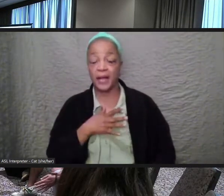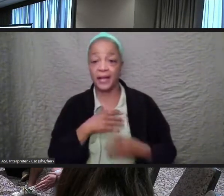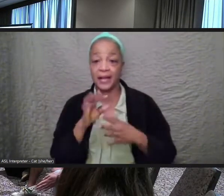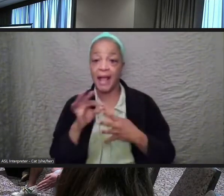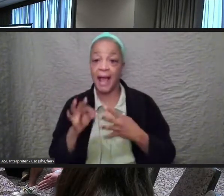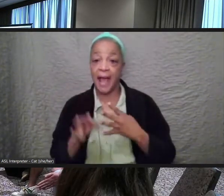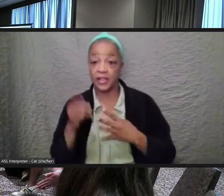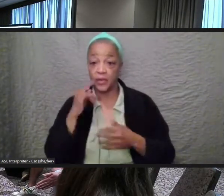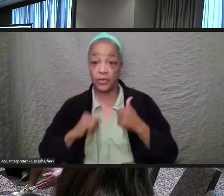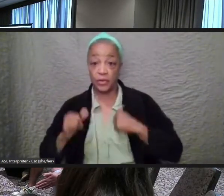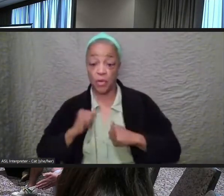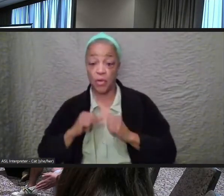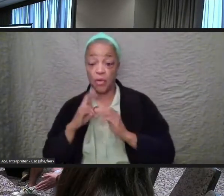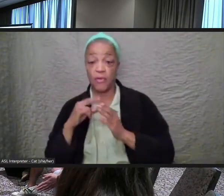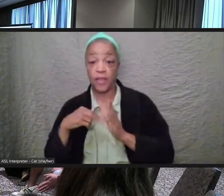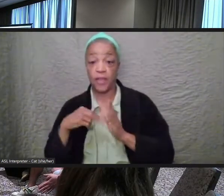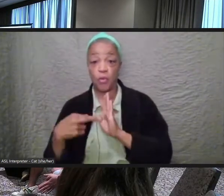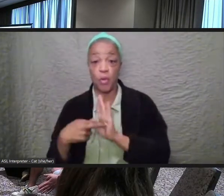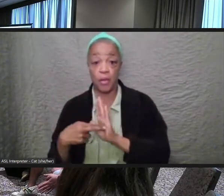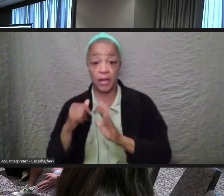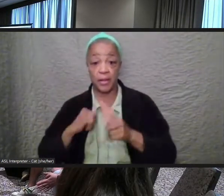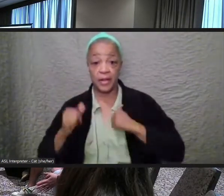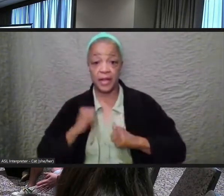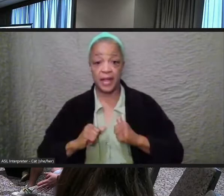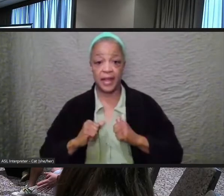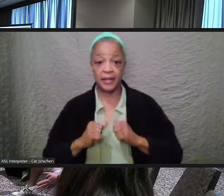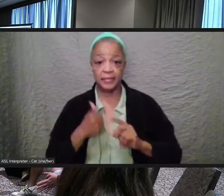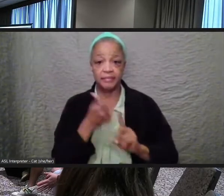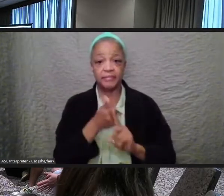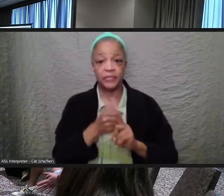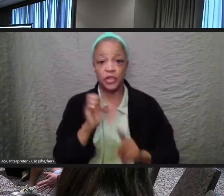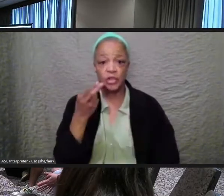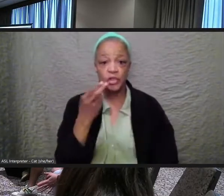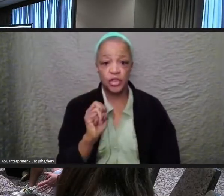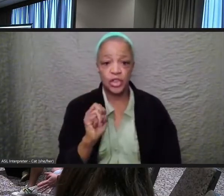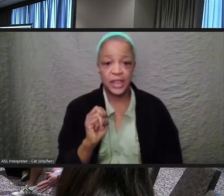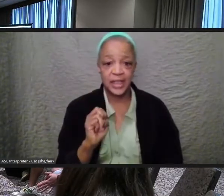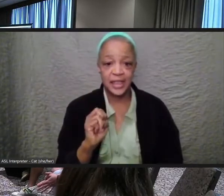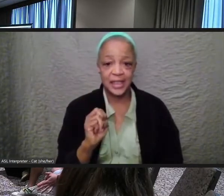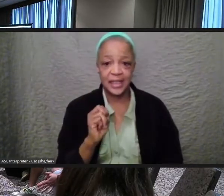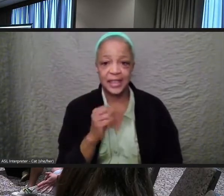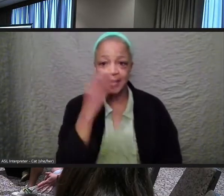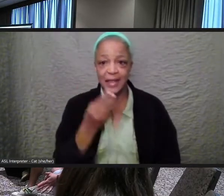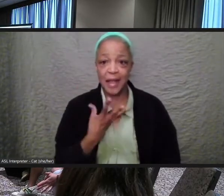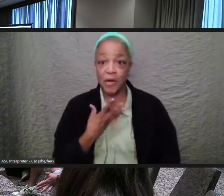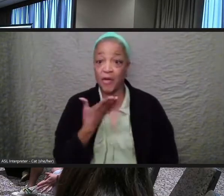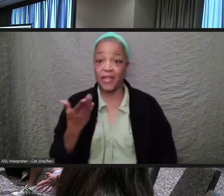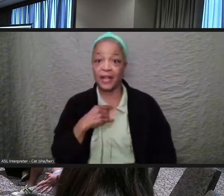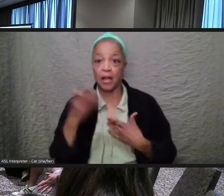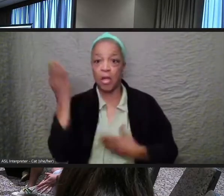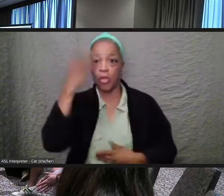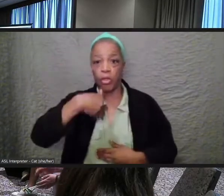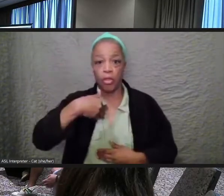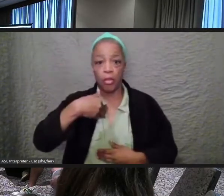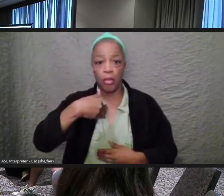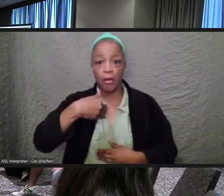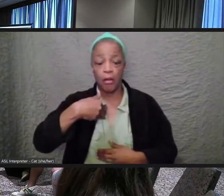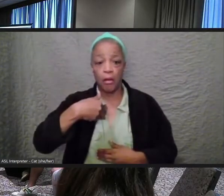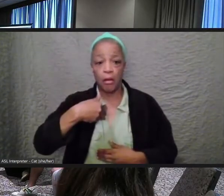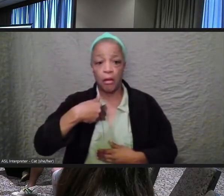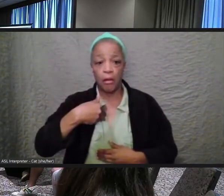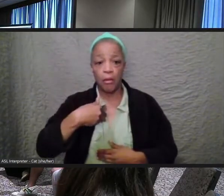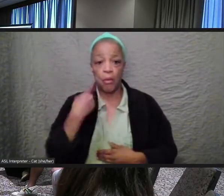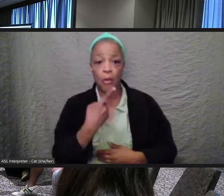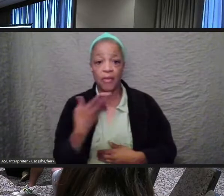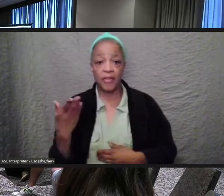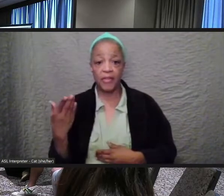that play. And she pointed out to me things that I didn't see. And one of